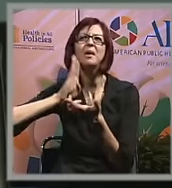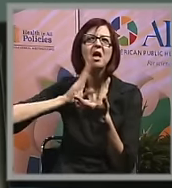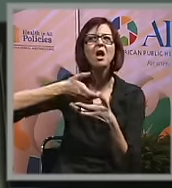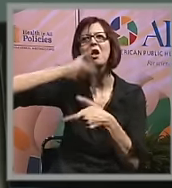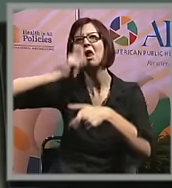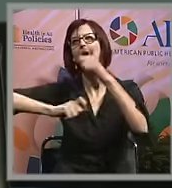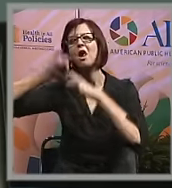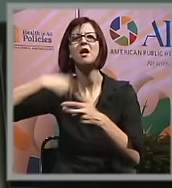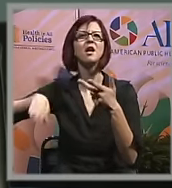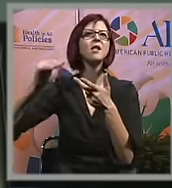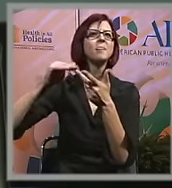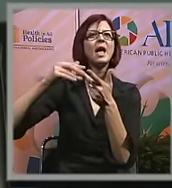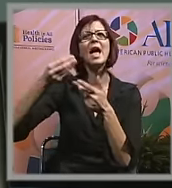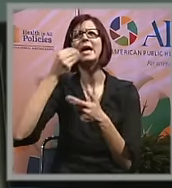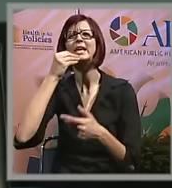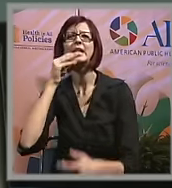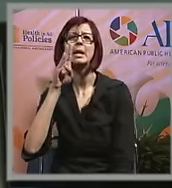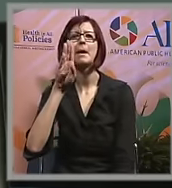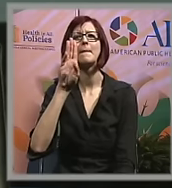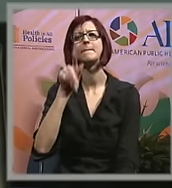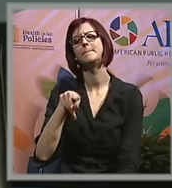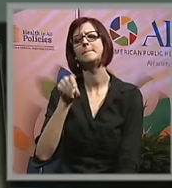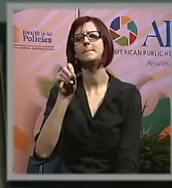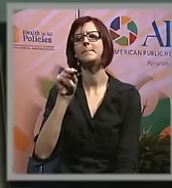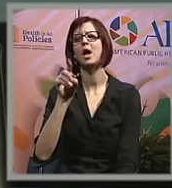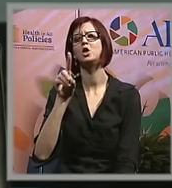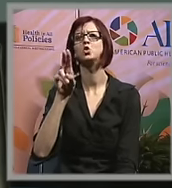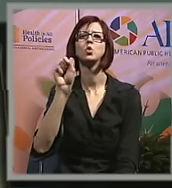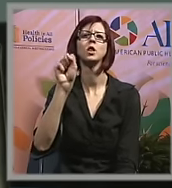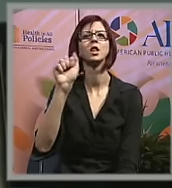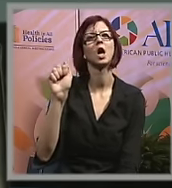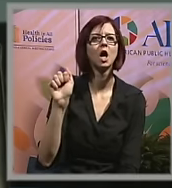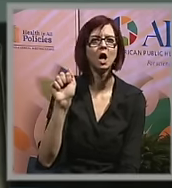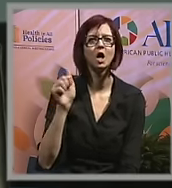know, eating pan dulce.